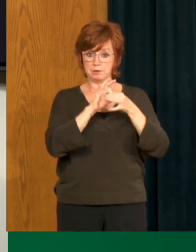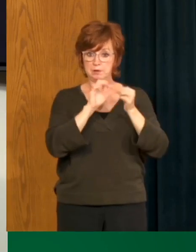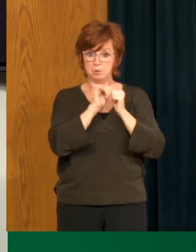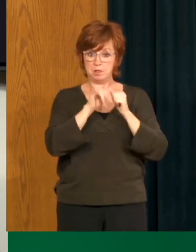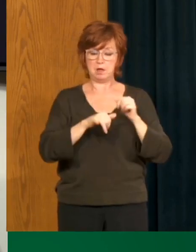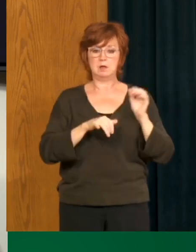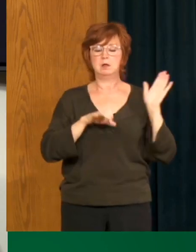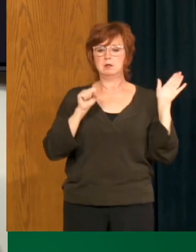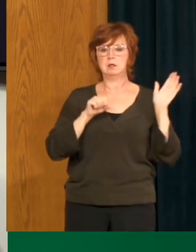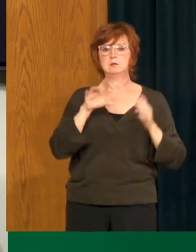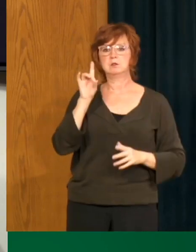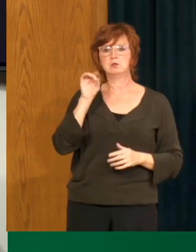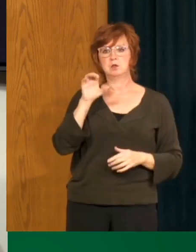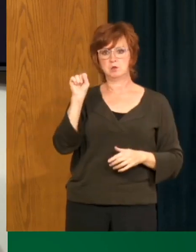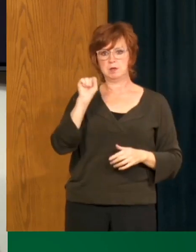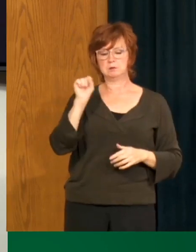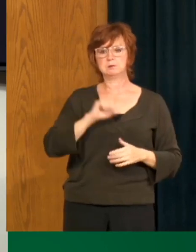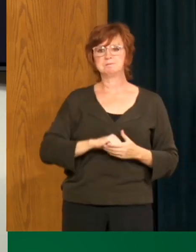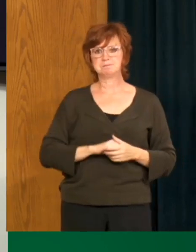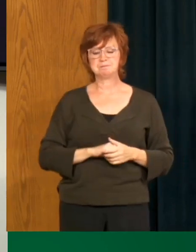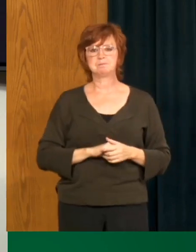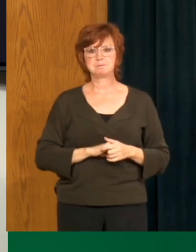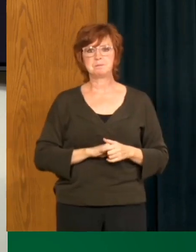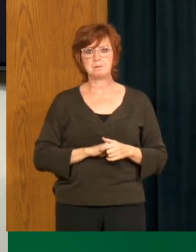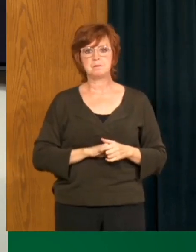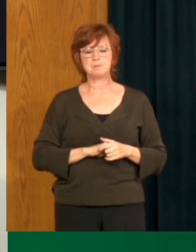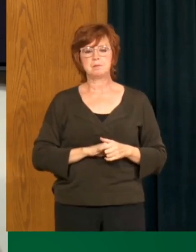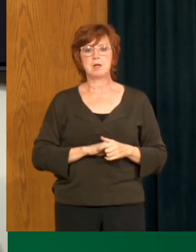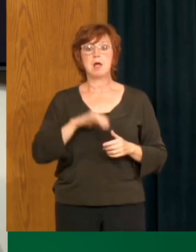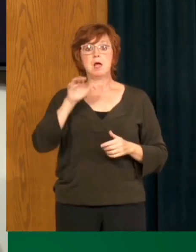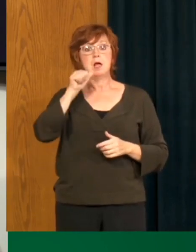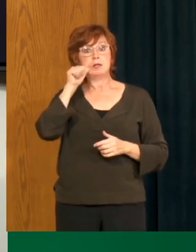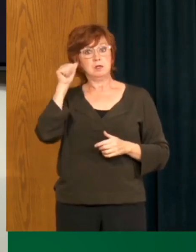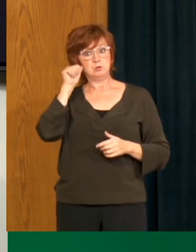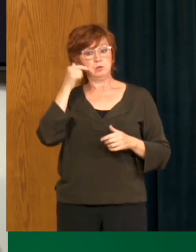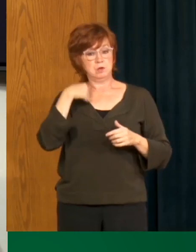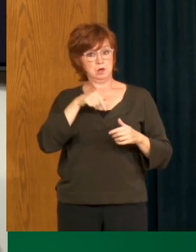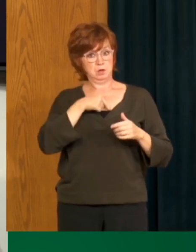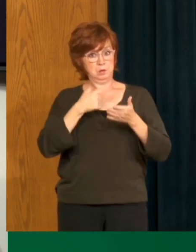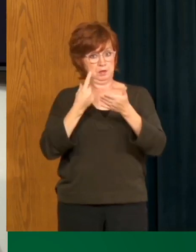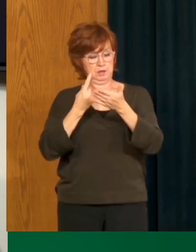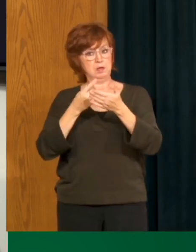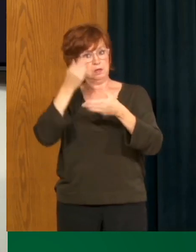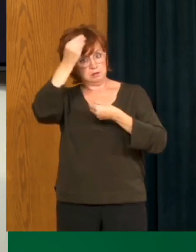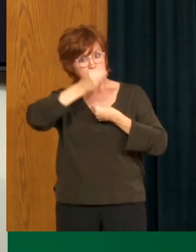discussed yesterday, and the actual numbers today will be a bit different, but if we say that there's about